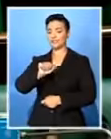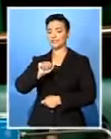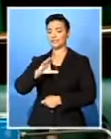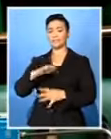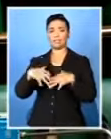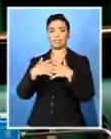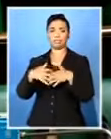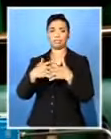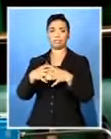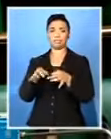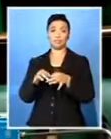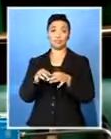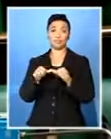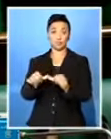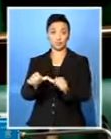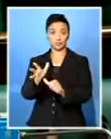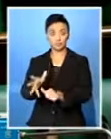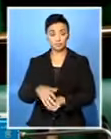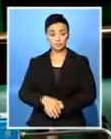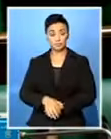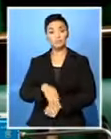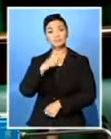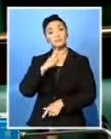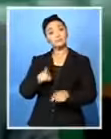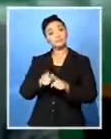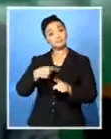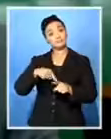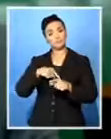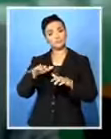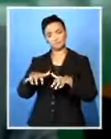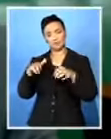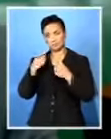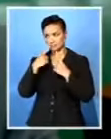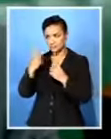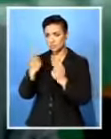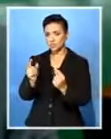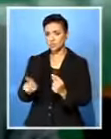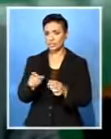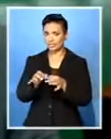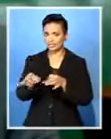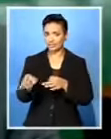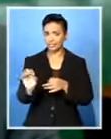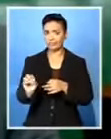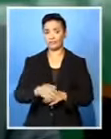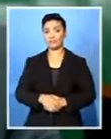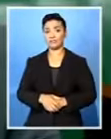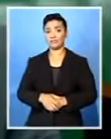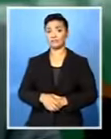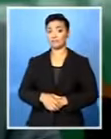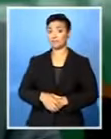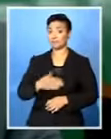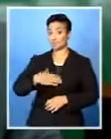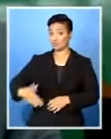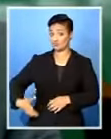And also it affects this work that has been commissioned by Parliament. Is that the proclamation has still not been